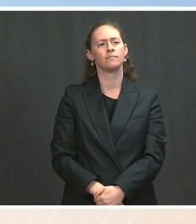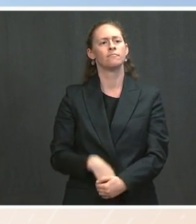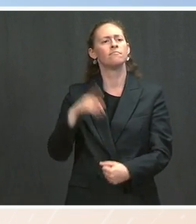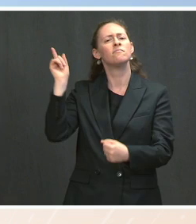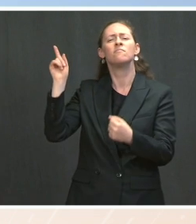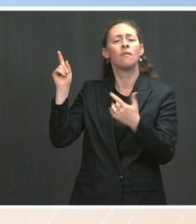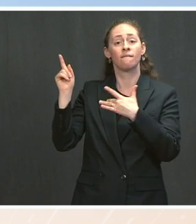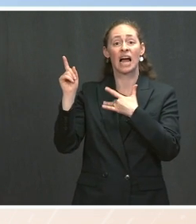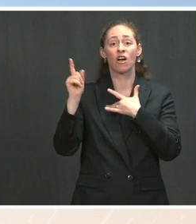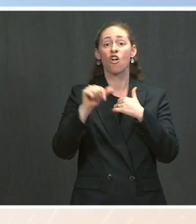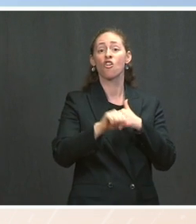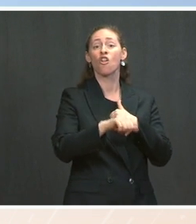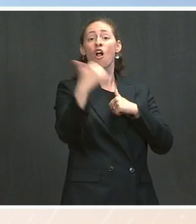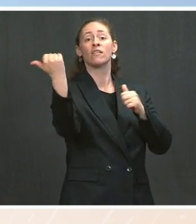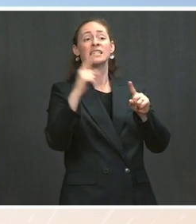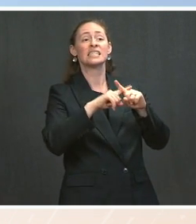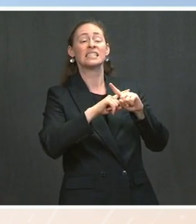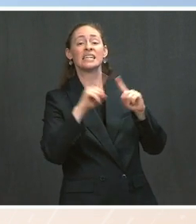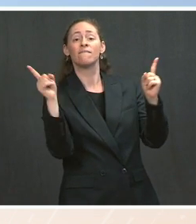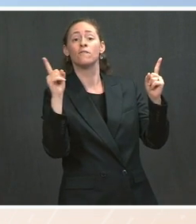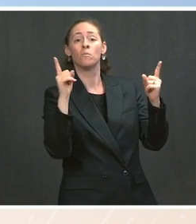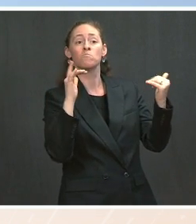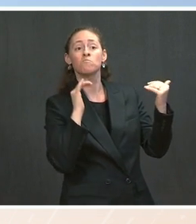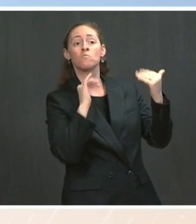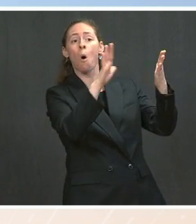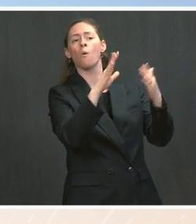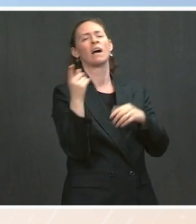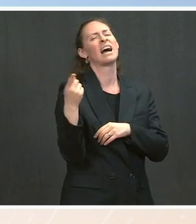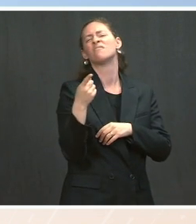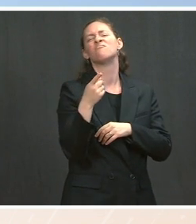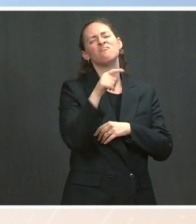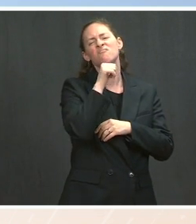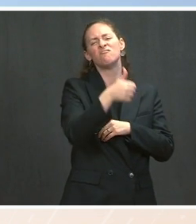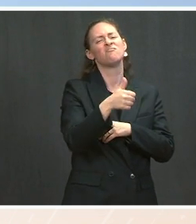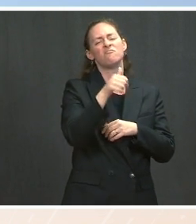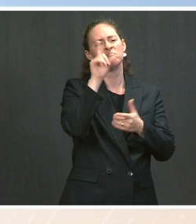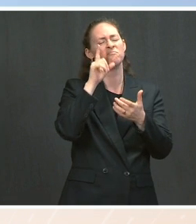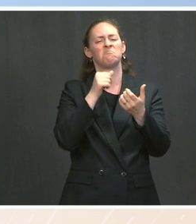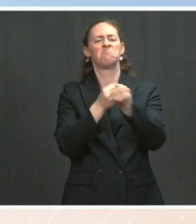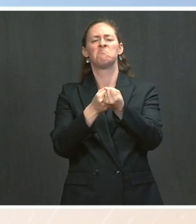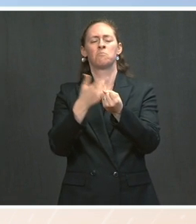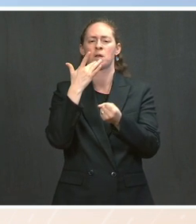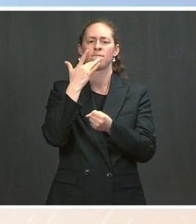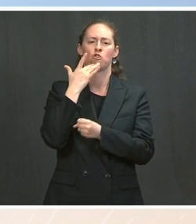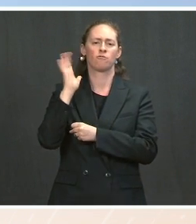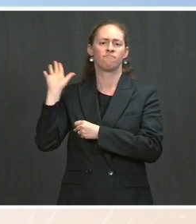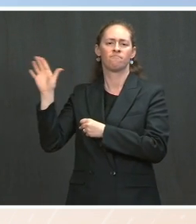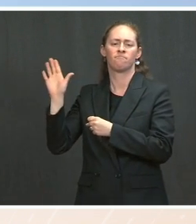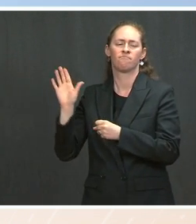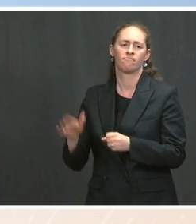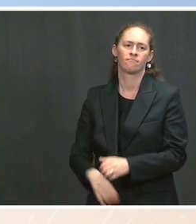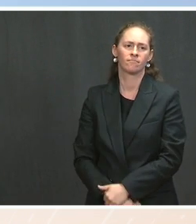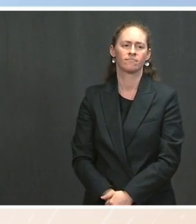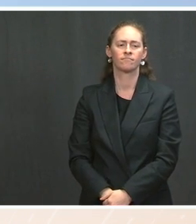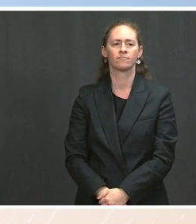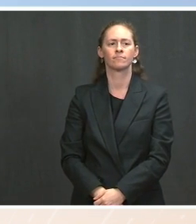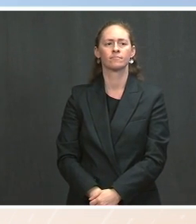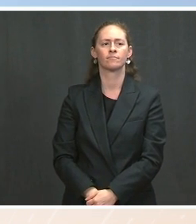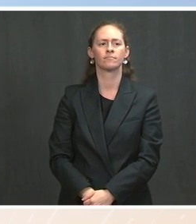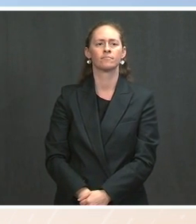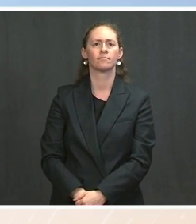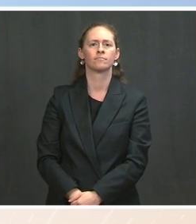why I answered it the way I did. Go ahead. I have one final question. Sure. Yesterday, we had a ceremony here, the bill signing. A large group